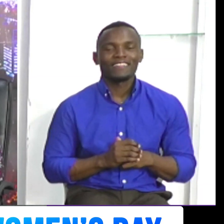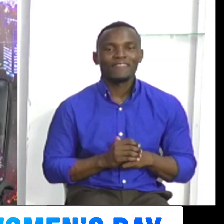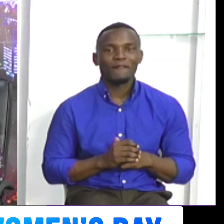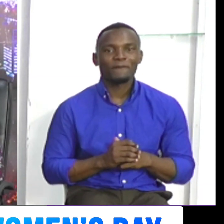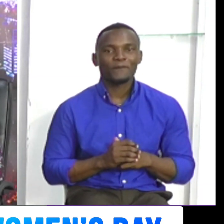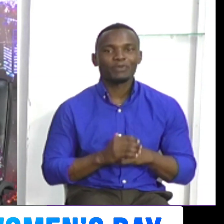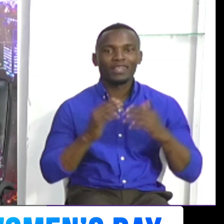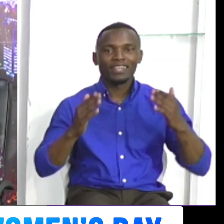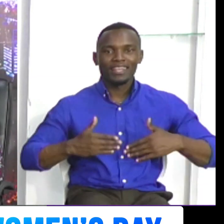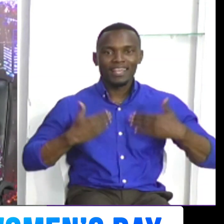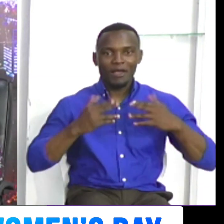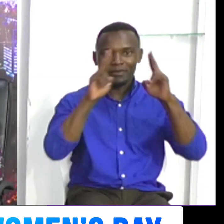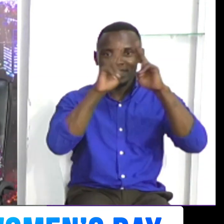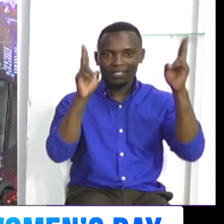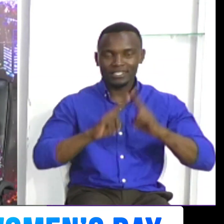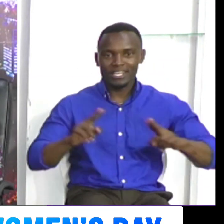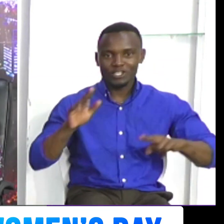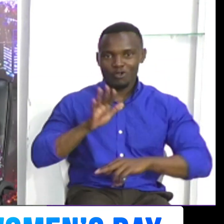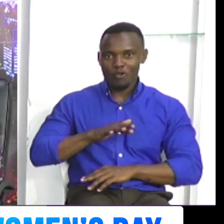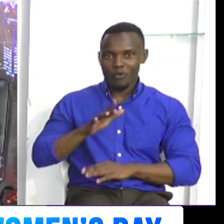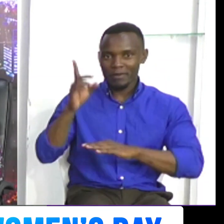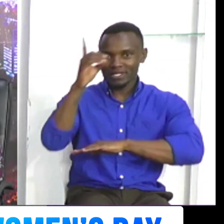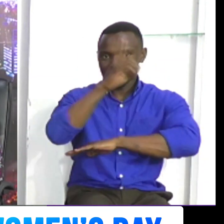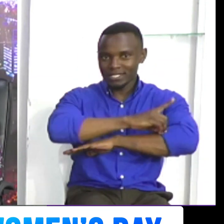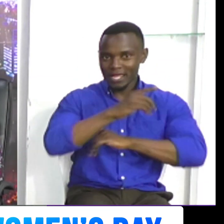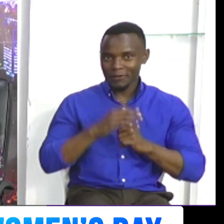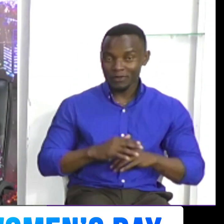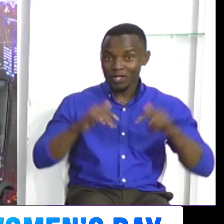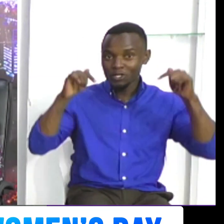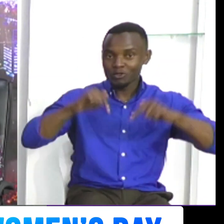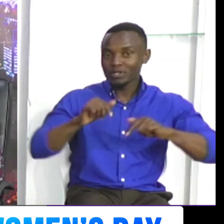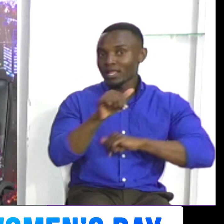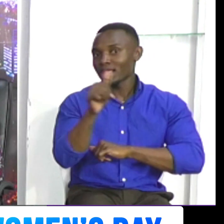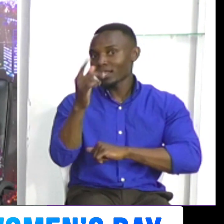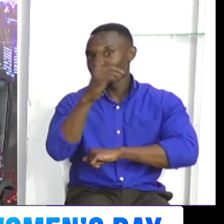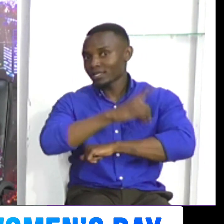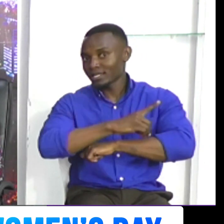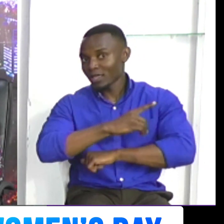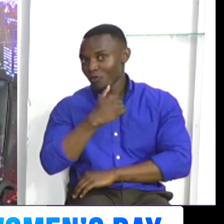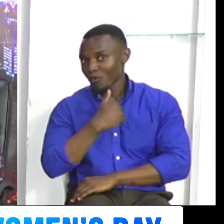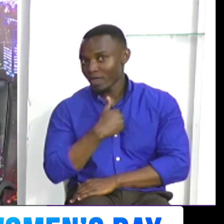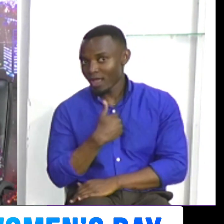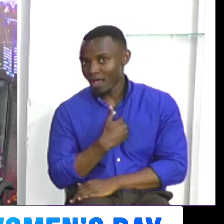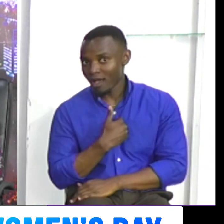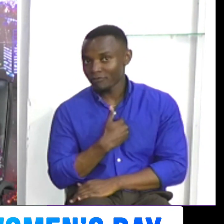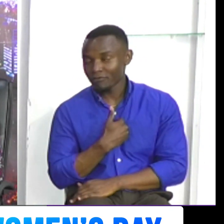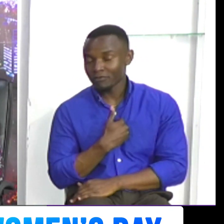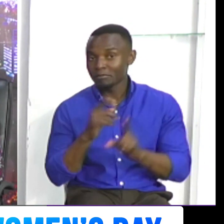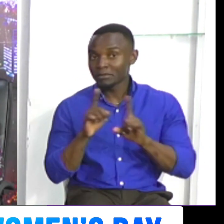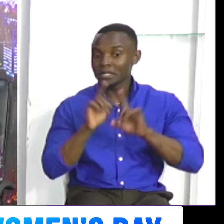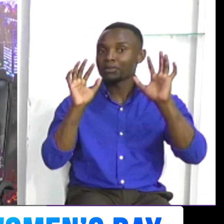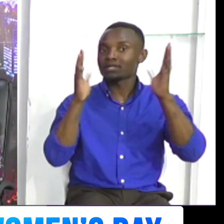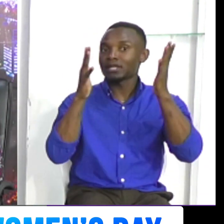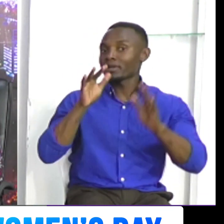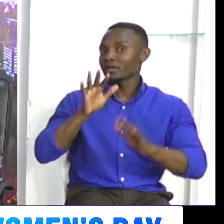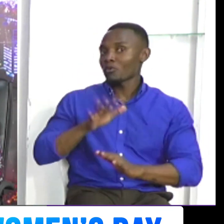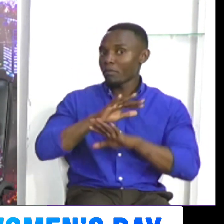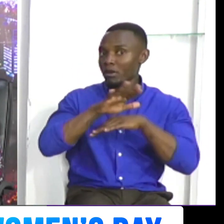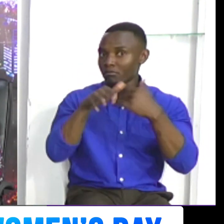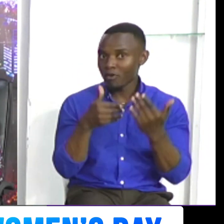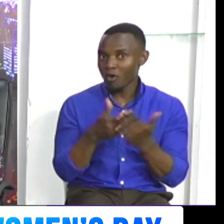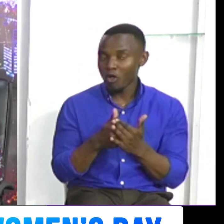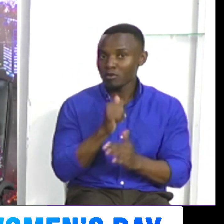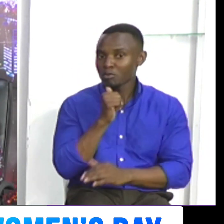Happy International Women's Day. It's yet another day that we have, and we're celebrating women. Not only